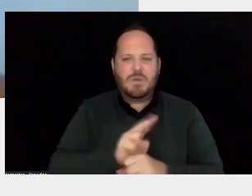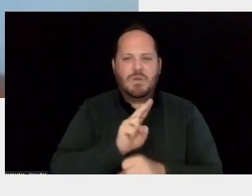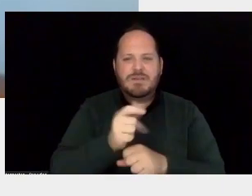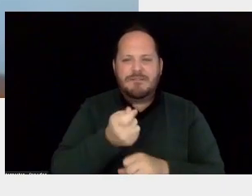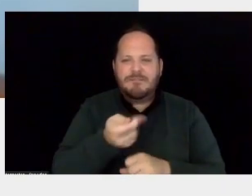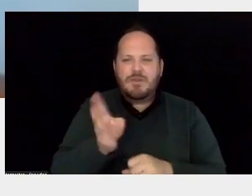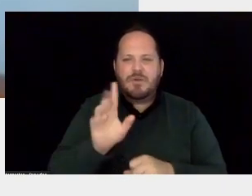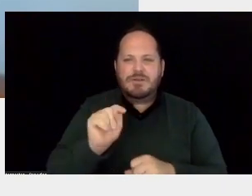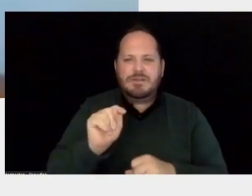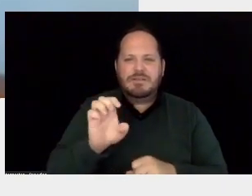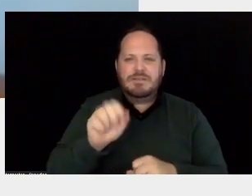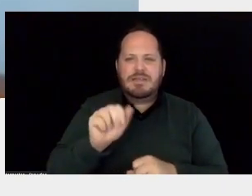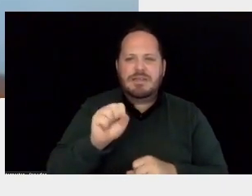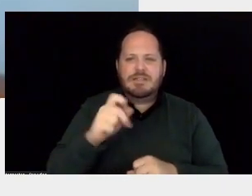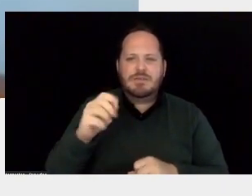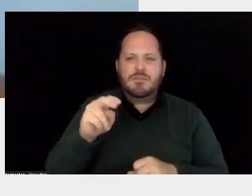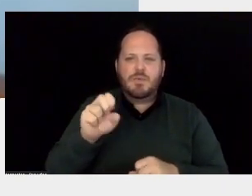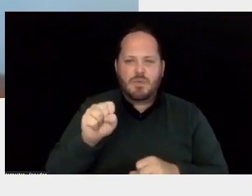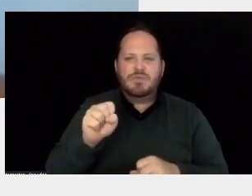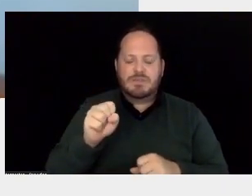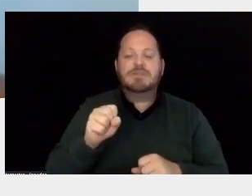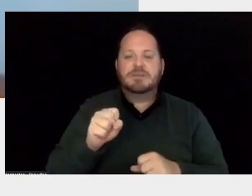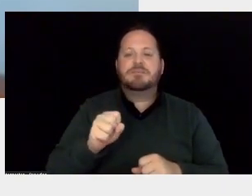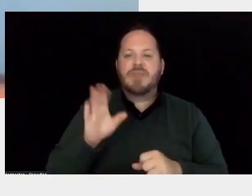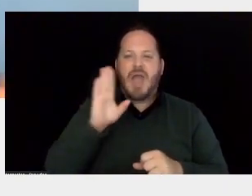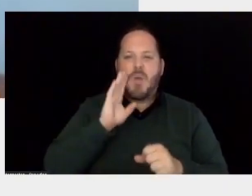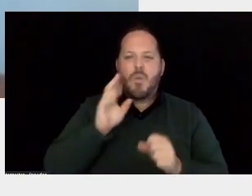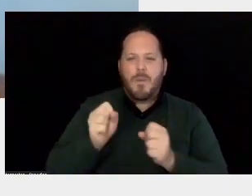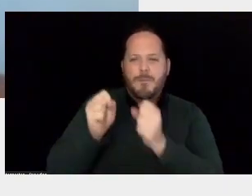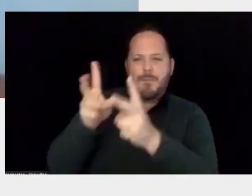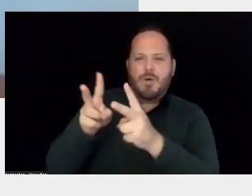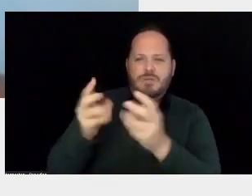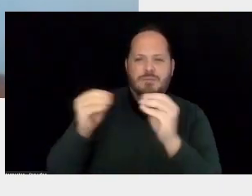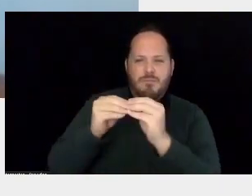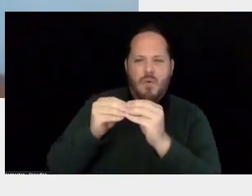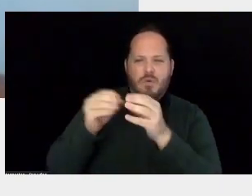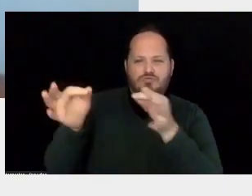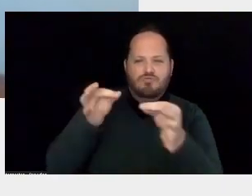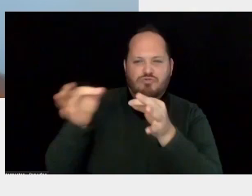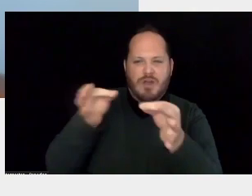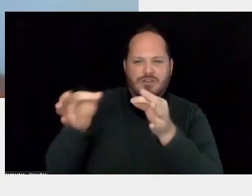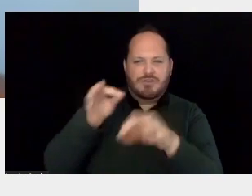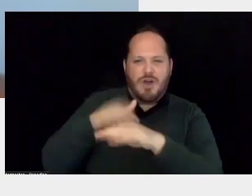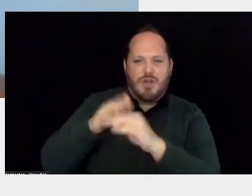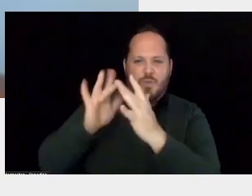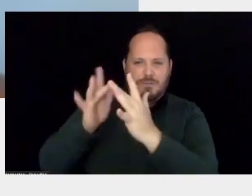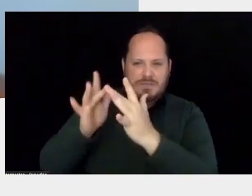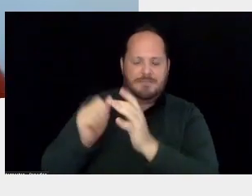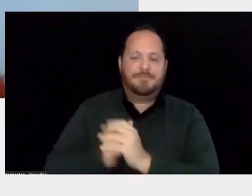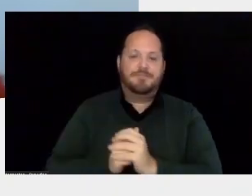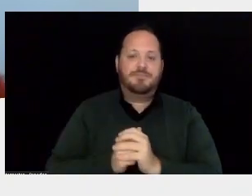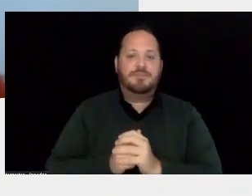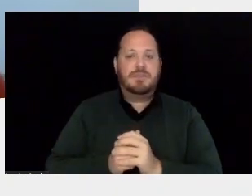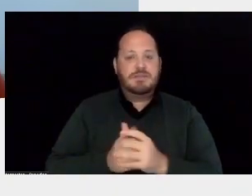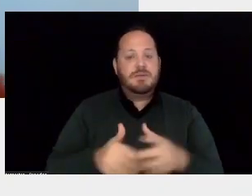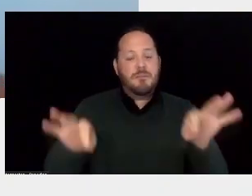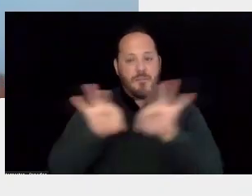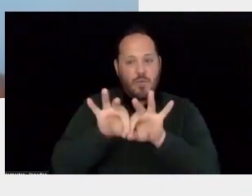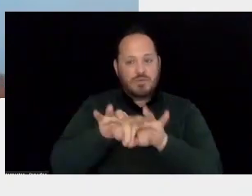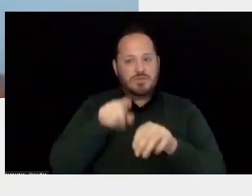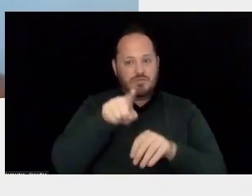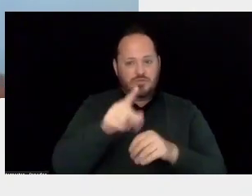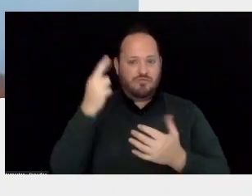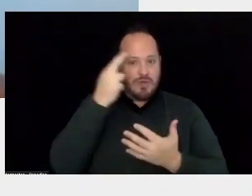most important things about disinfecting is understanding that as you disinfect, it's not enough. It doesn't